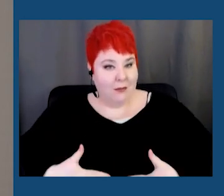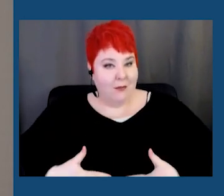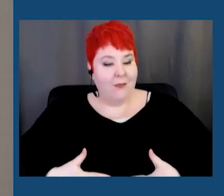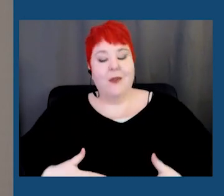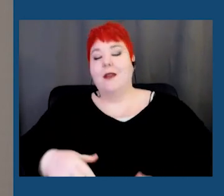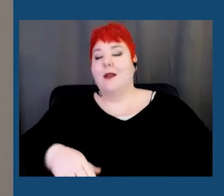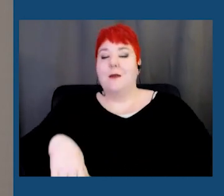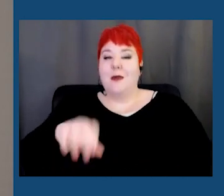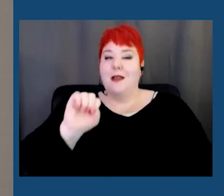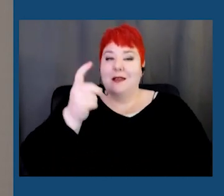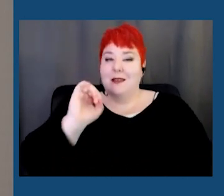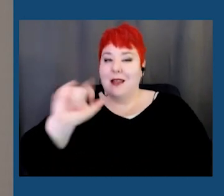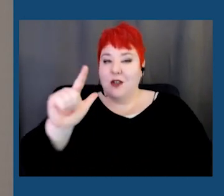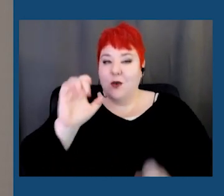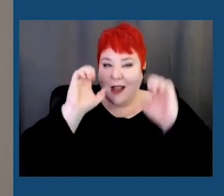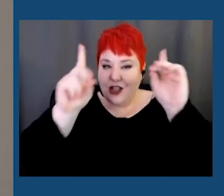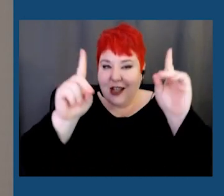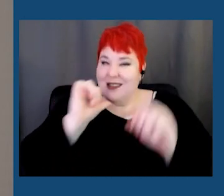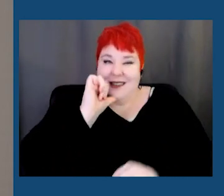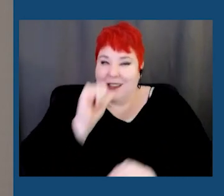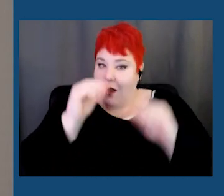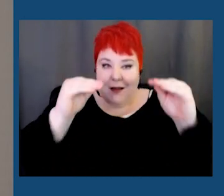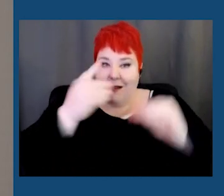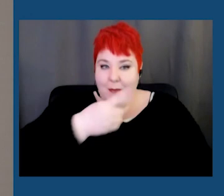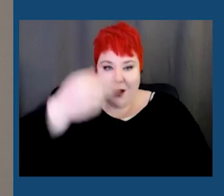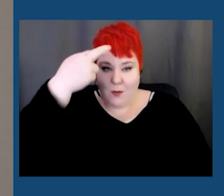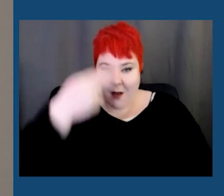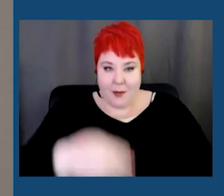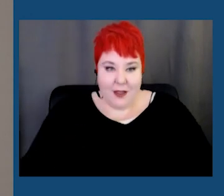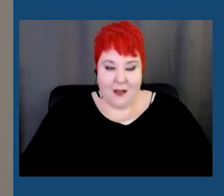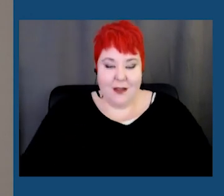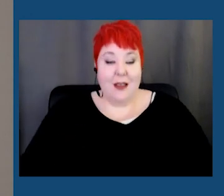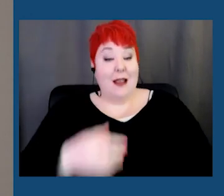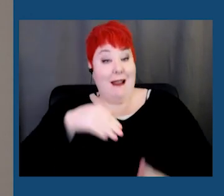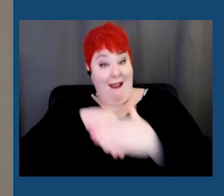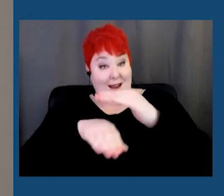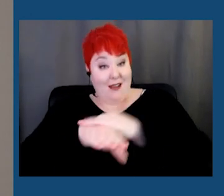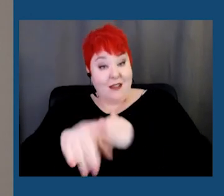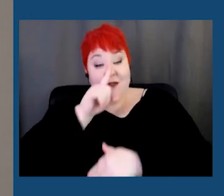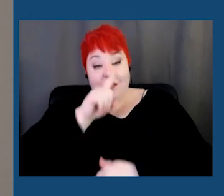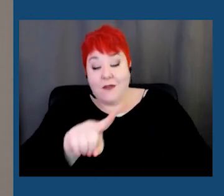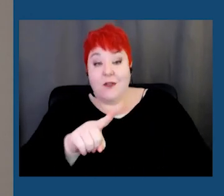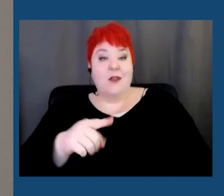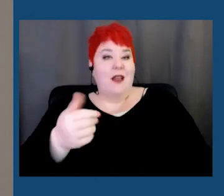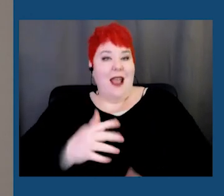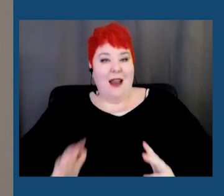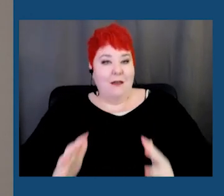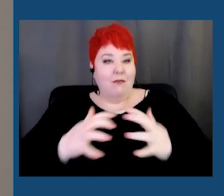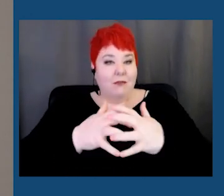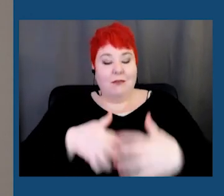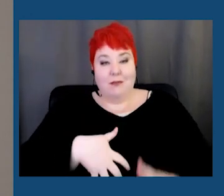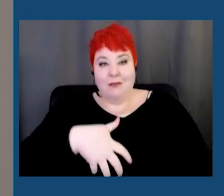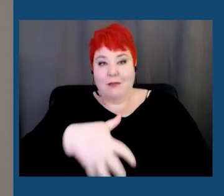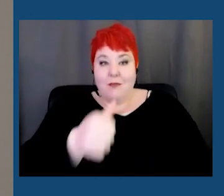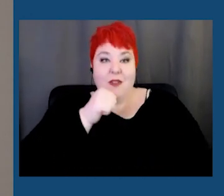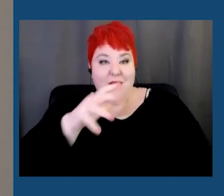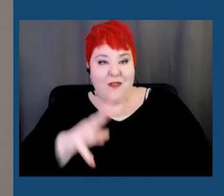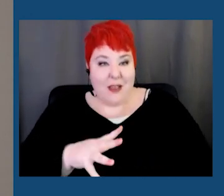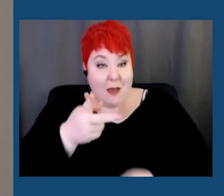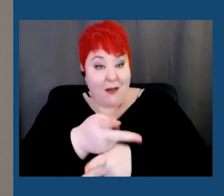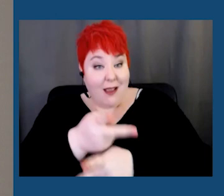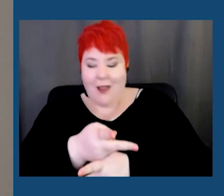Dominican Republic, and access to reproductive care and even basic contraceptives is not accessible to